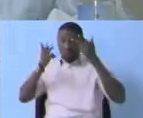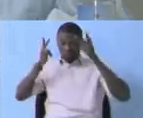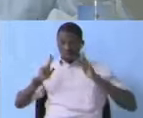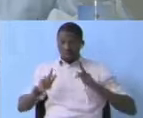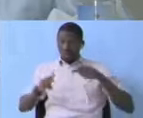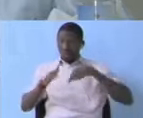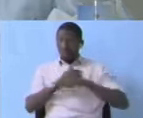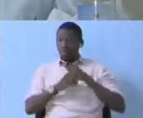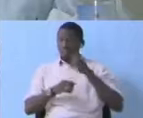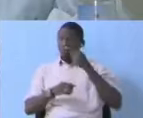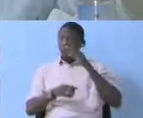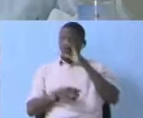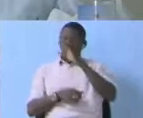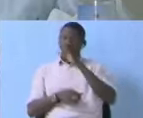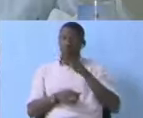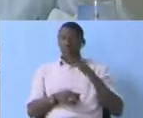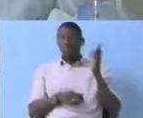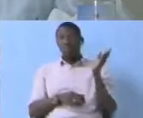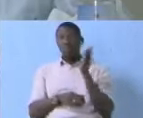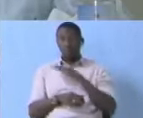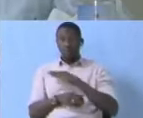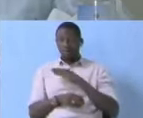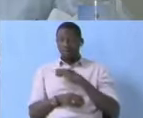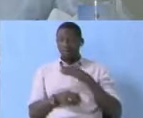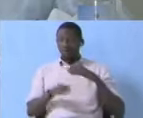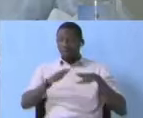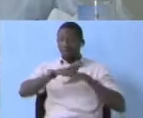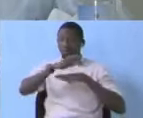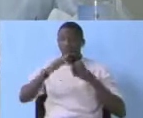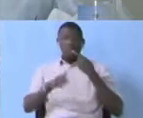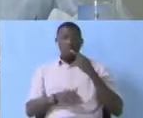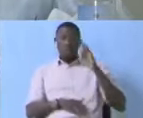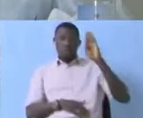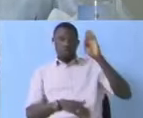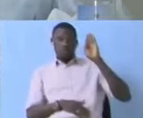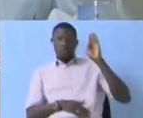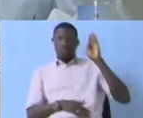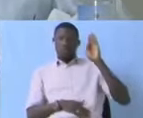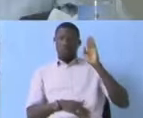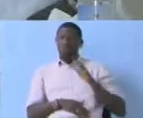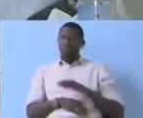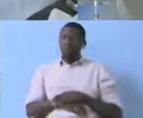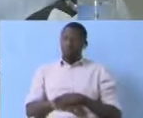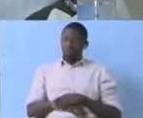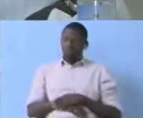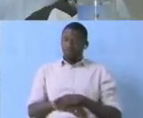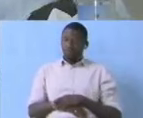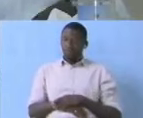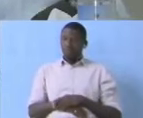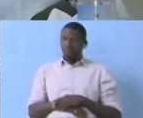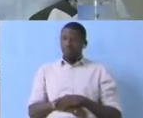membe mbanko kan abalantale adu lua tinyalom prunie kali ina kumasoto balofo.